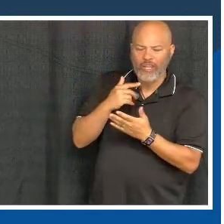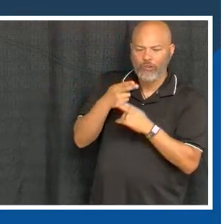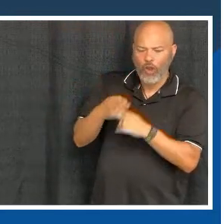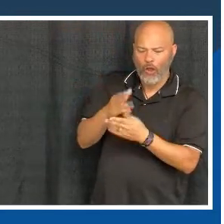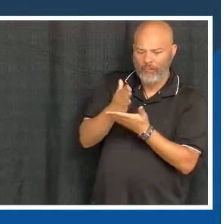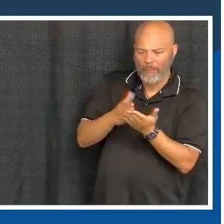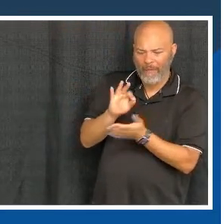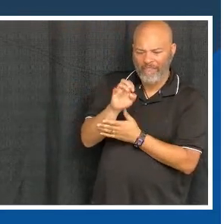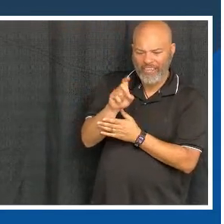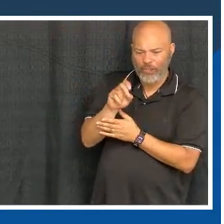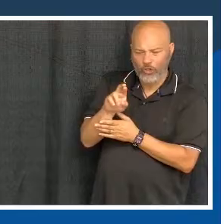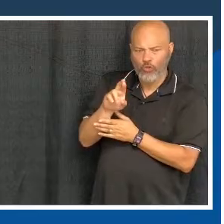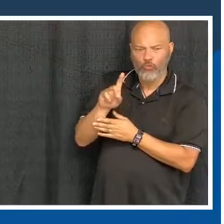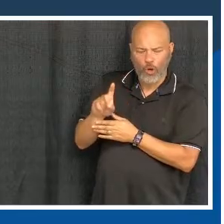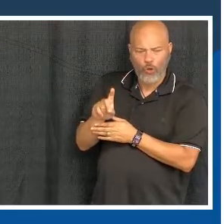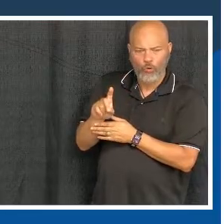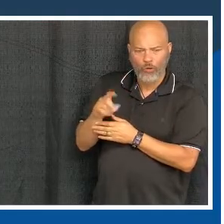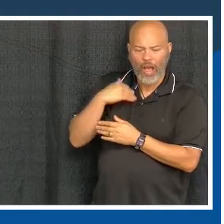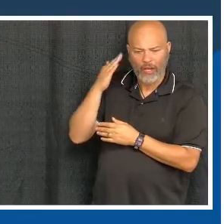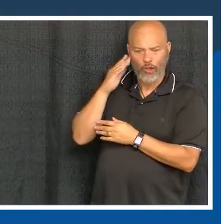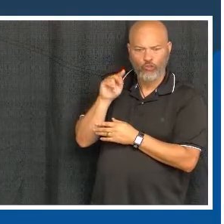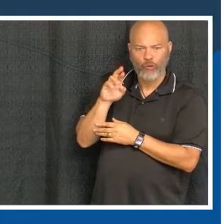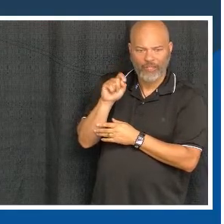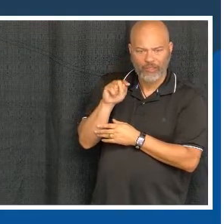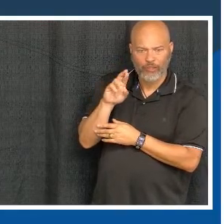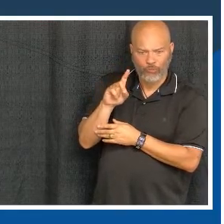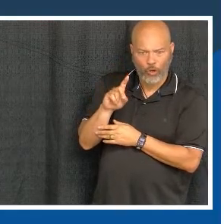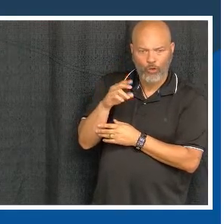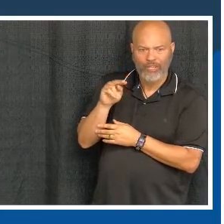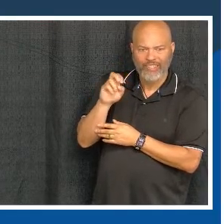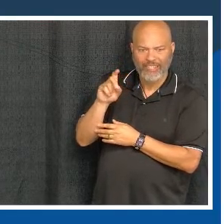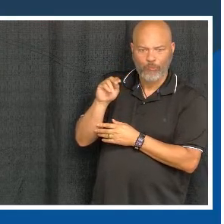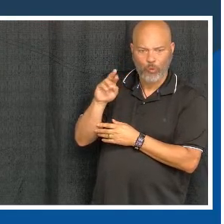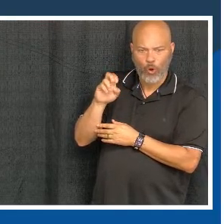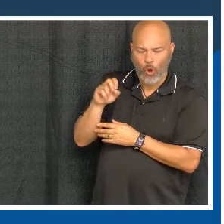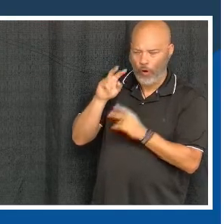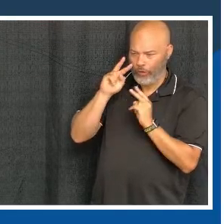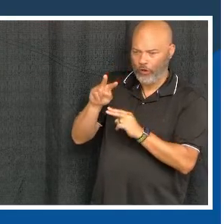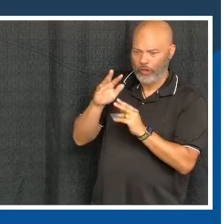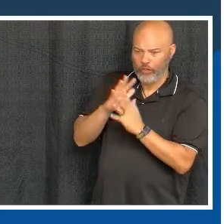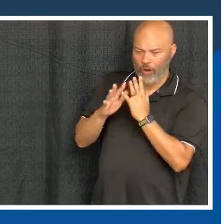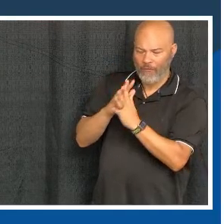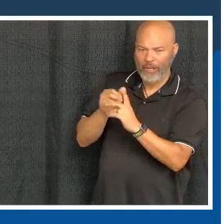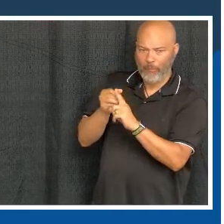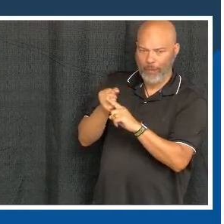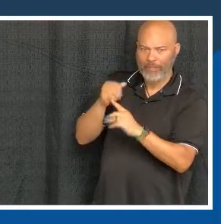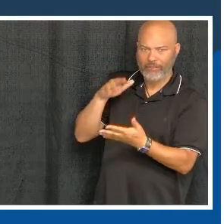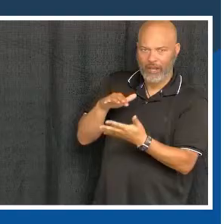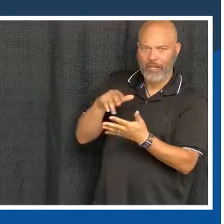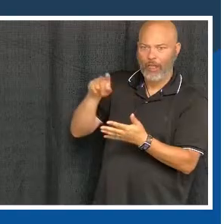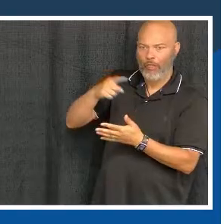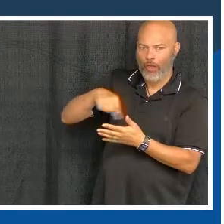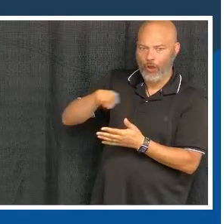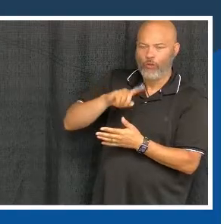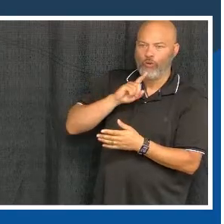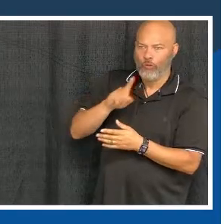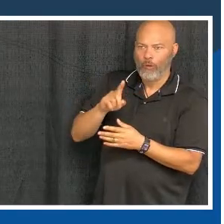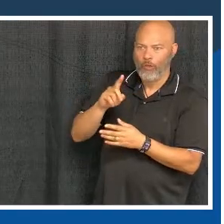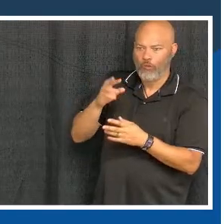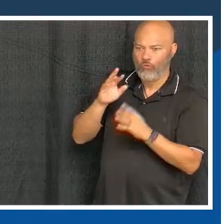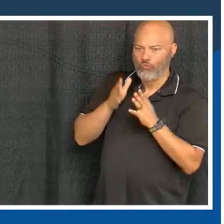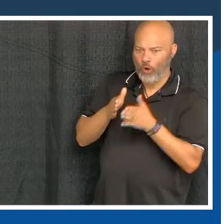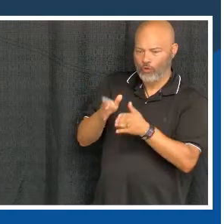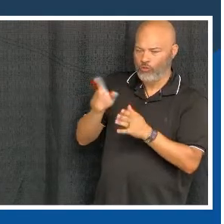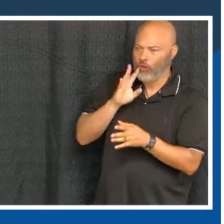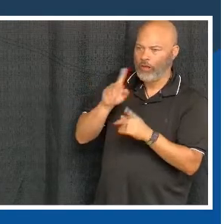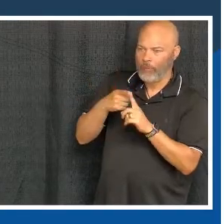or a background road. I know Trenton Road and Needmore Road, looking at the traffic impact study, those are probably the roads that you're talking about. They're